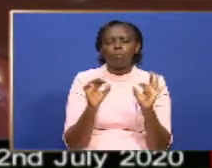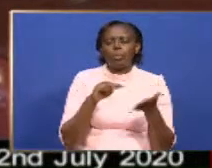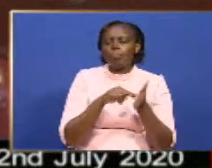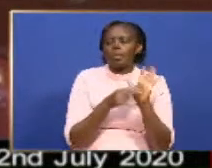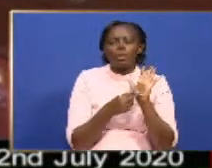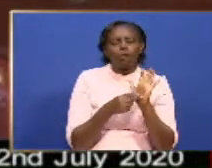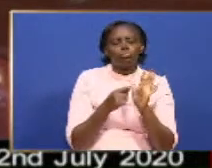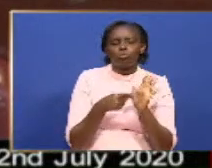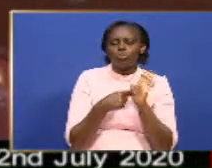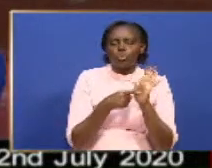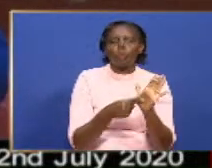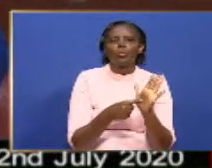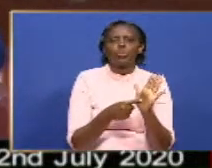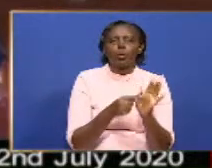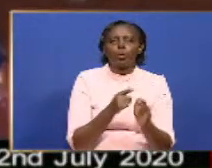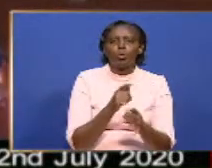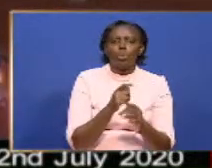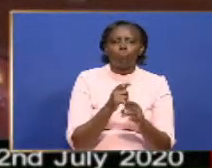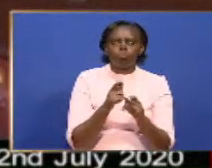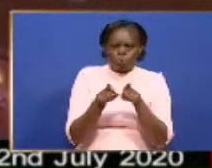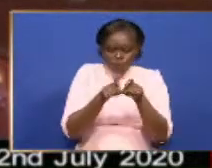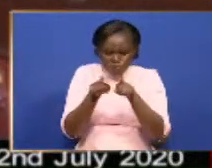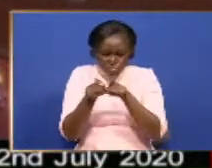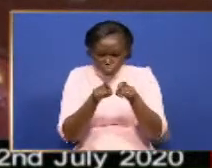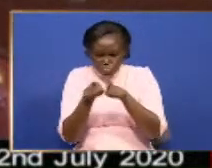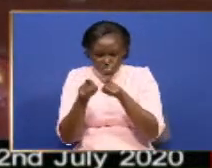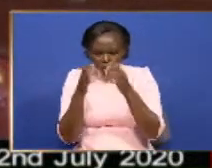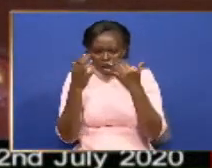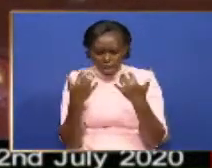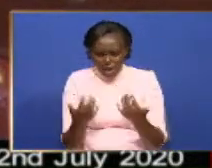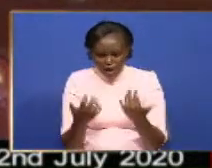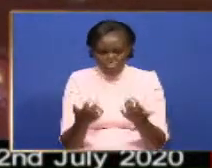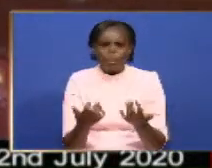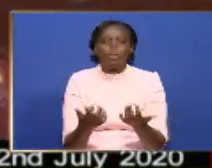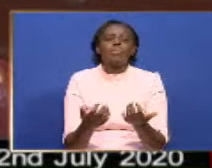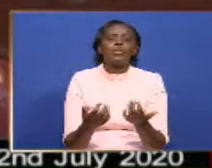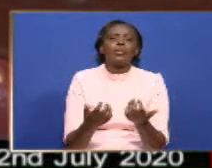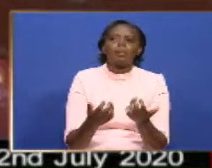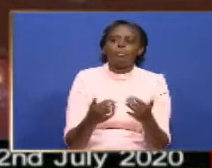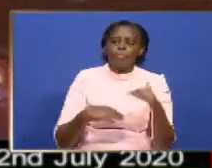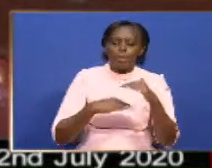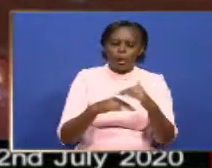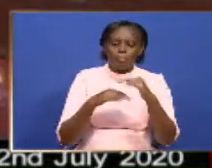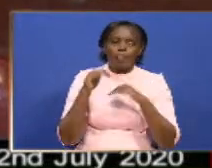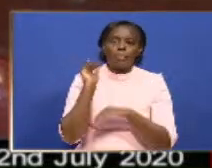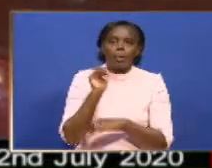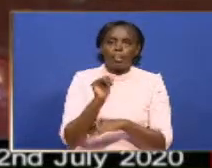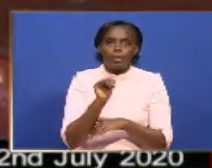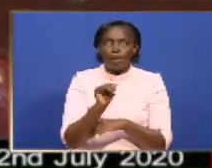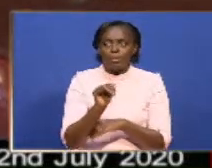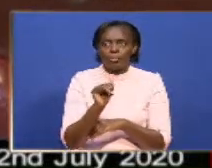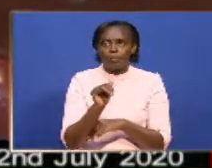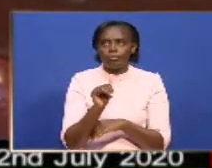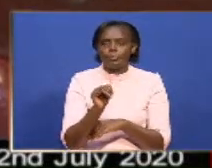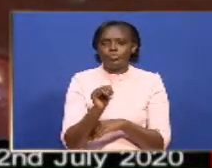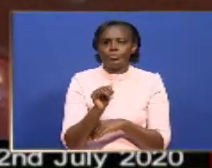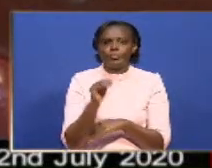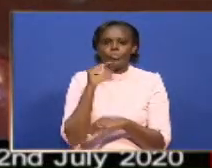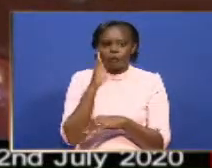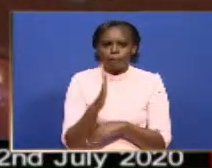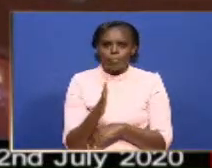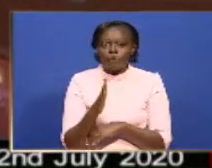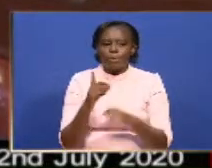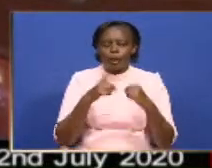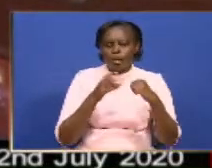of dictatorship and impunity, so maybe we need to limit that. Madam Speaker, the